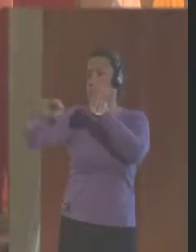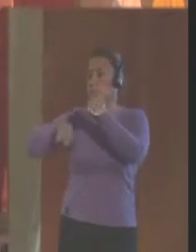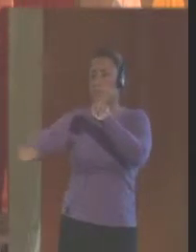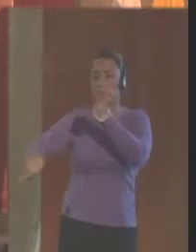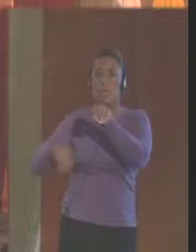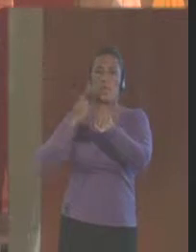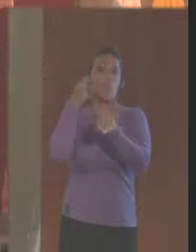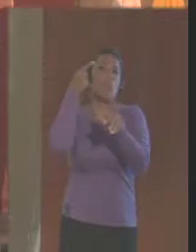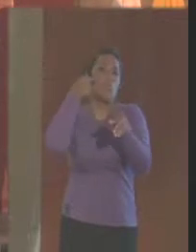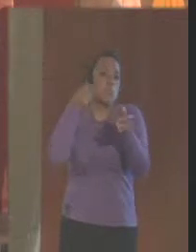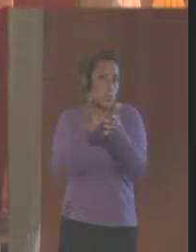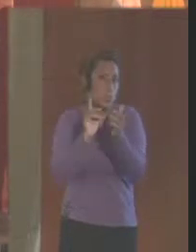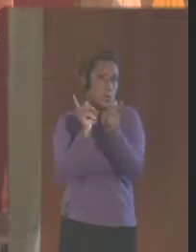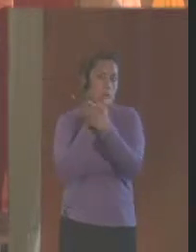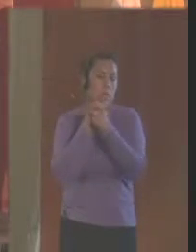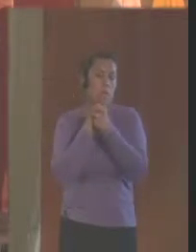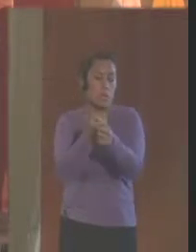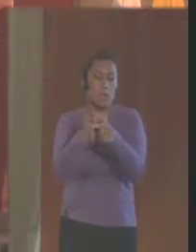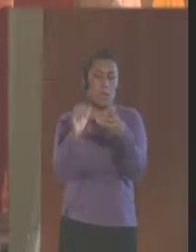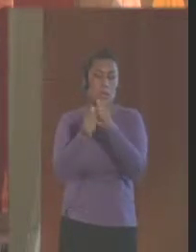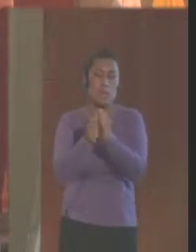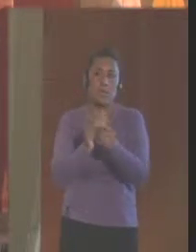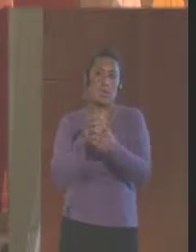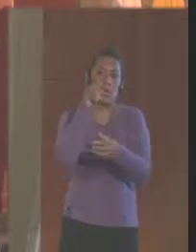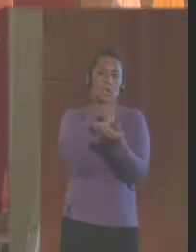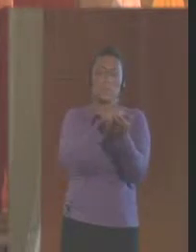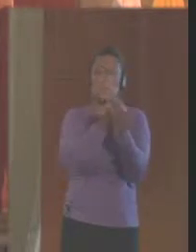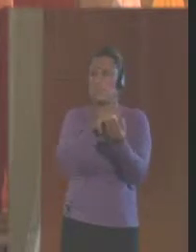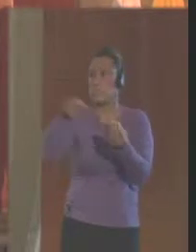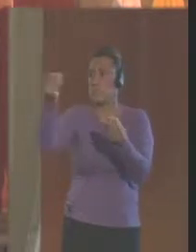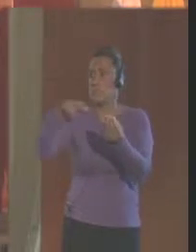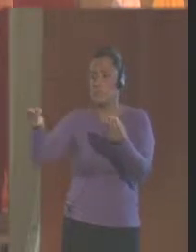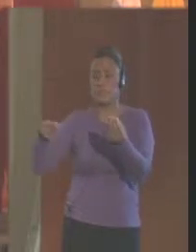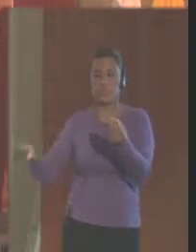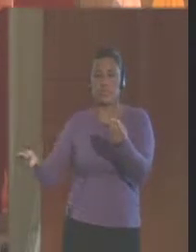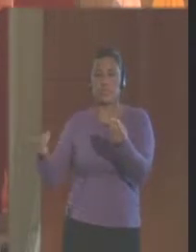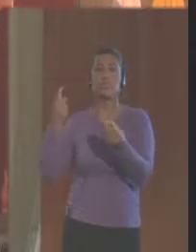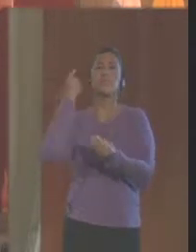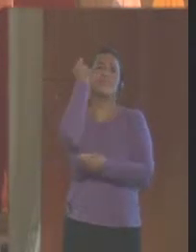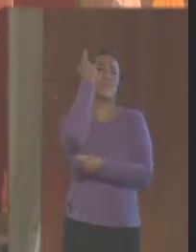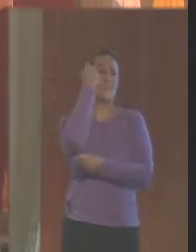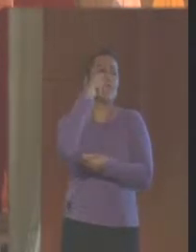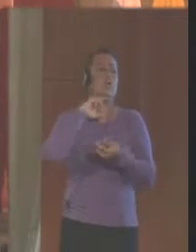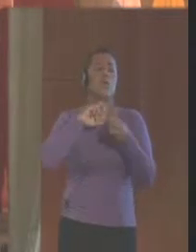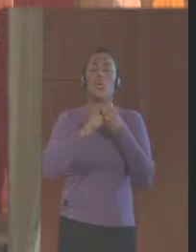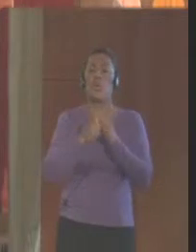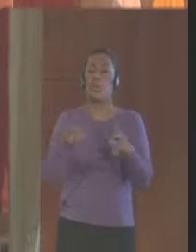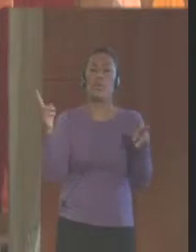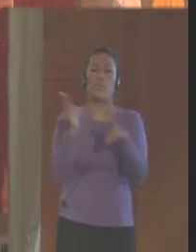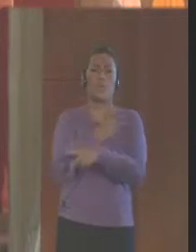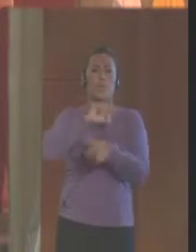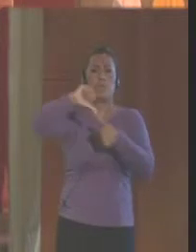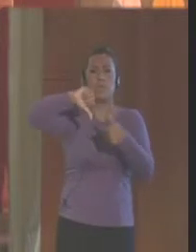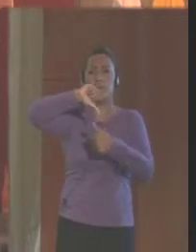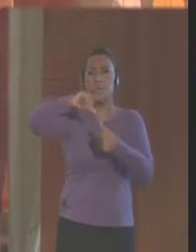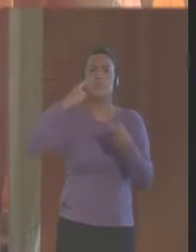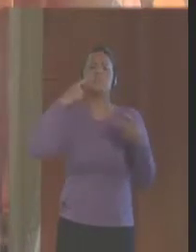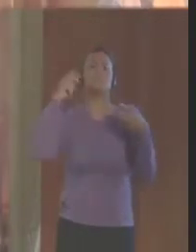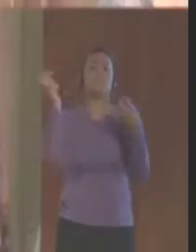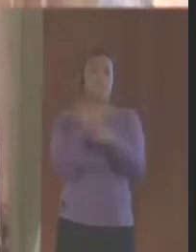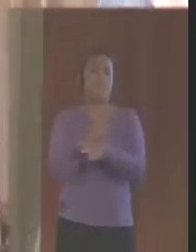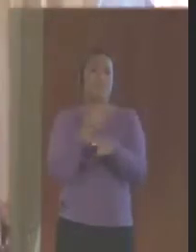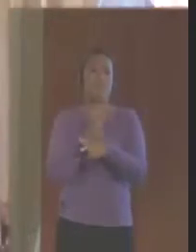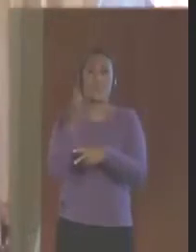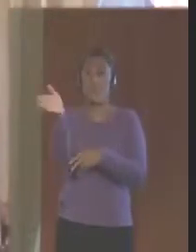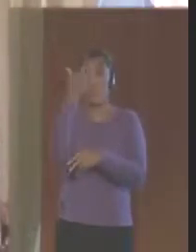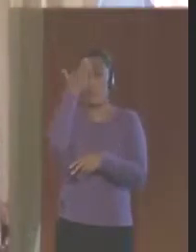Combating risk from a Caribbean level point of view. It is public knowledge that Trinidad and Tobago has been a member of